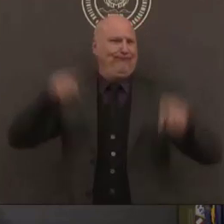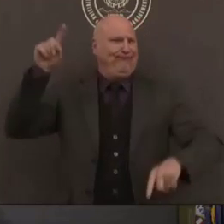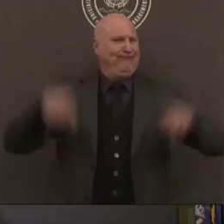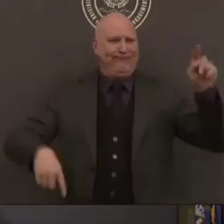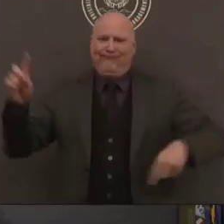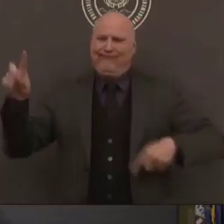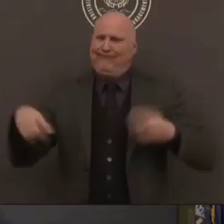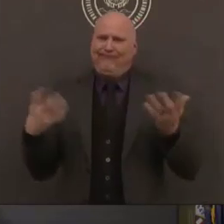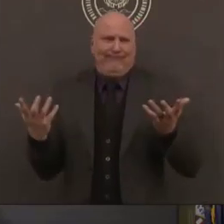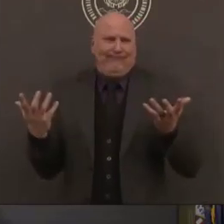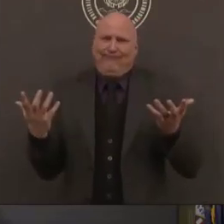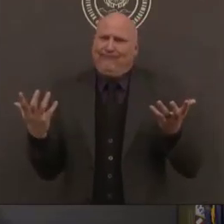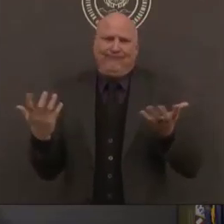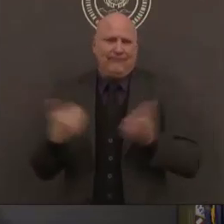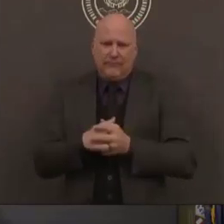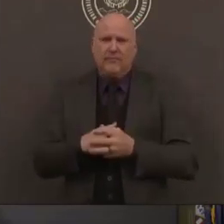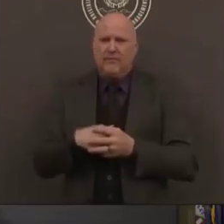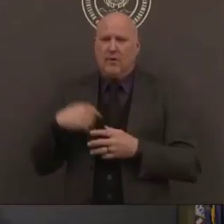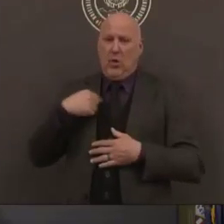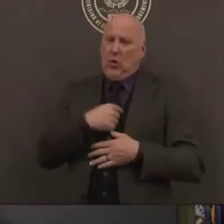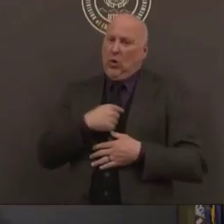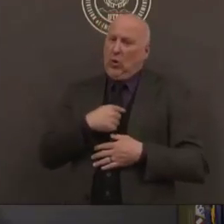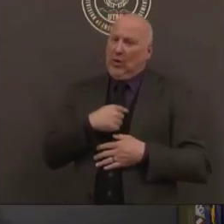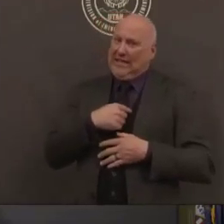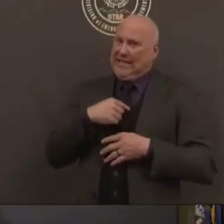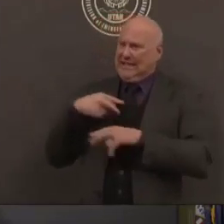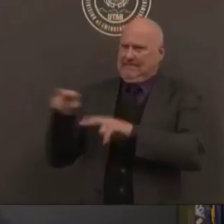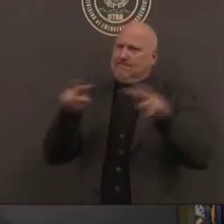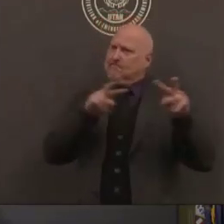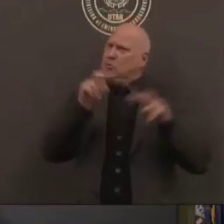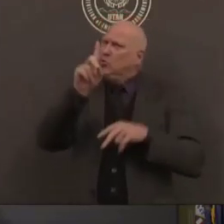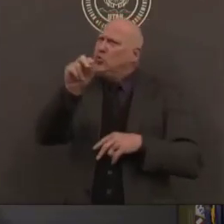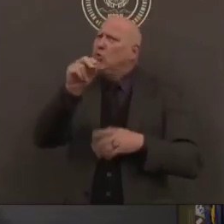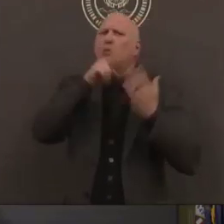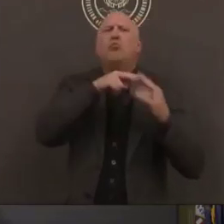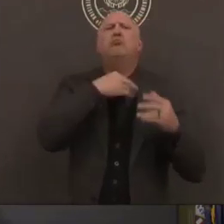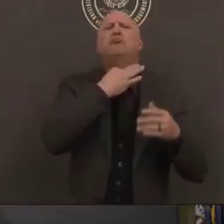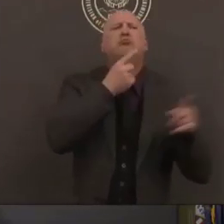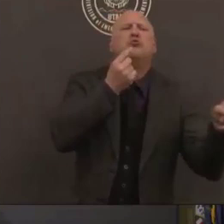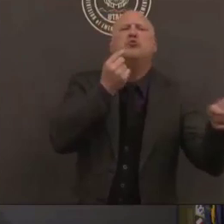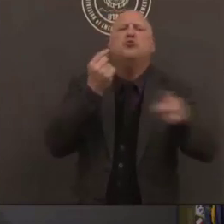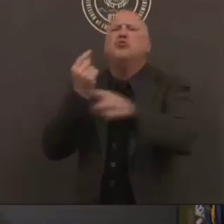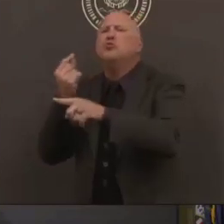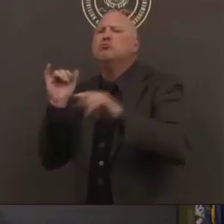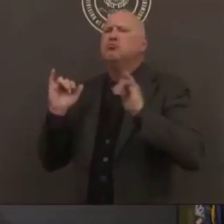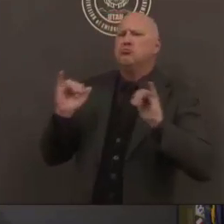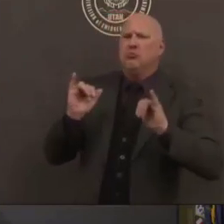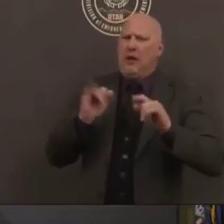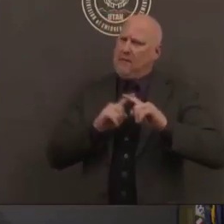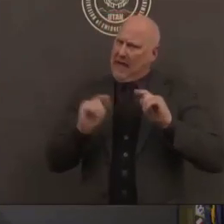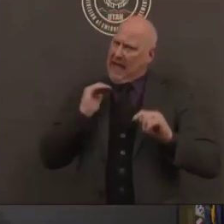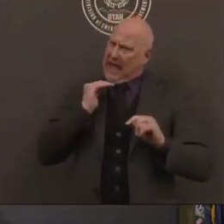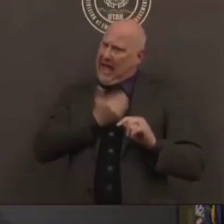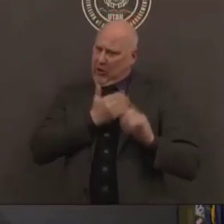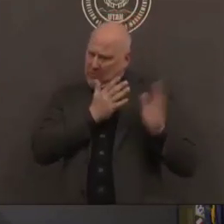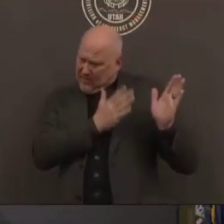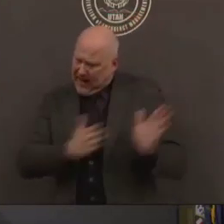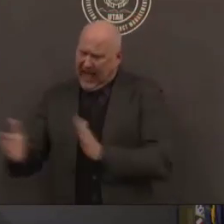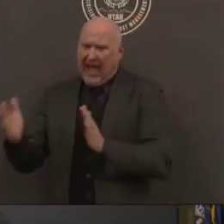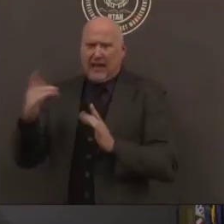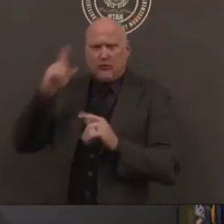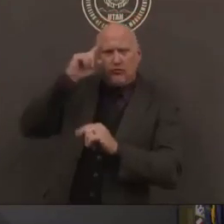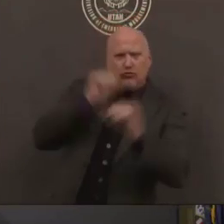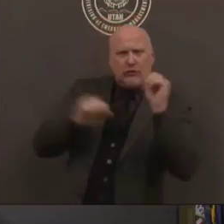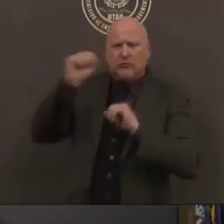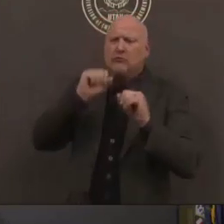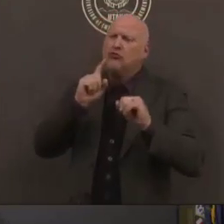into consideration all of these elements when determining a specific testing strategy. So right now, our Utah testing strategy is working